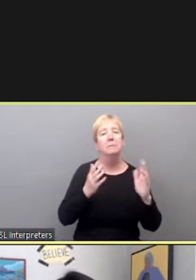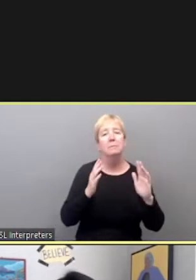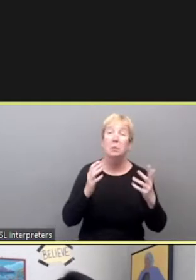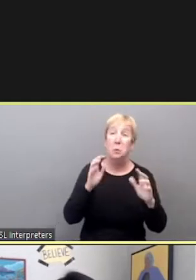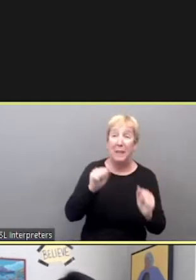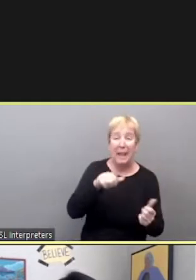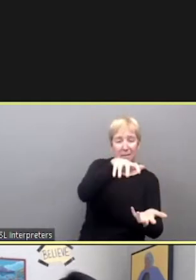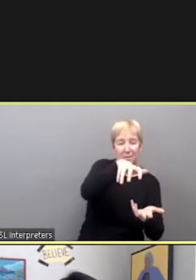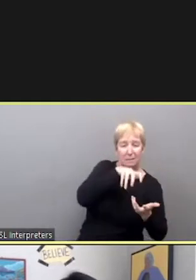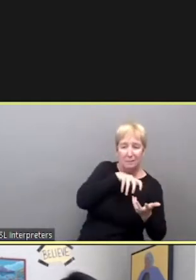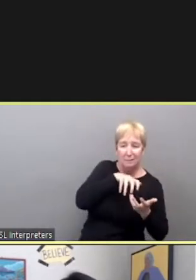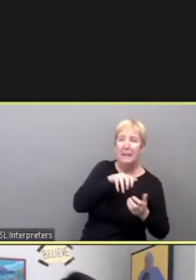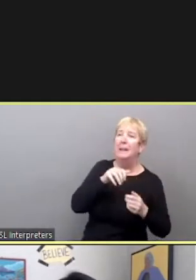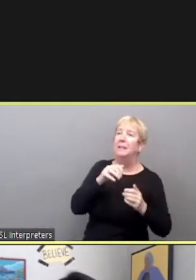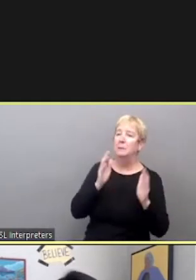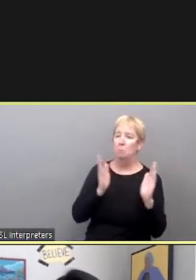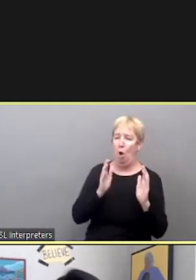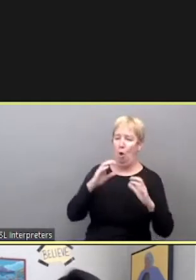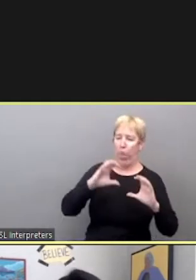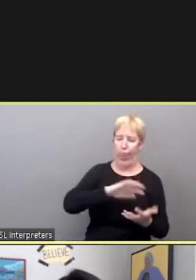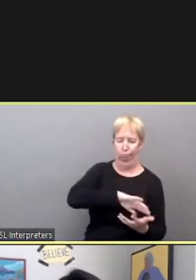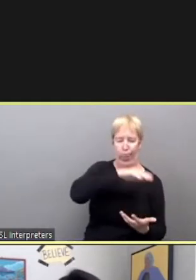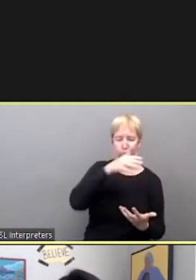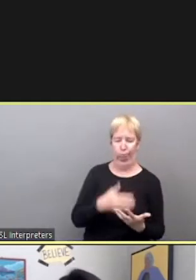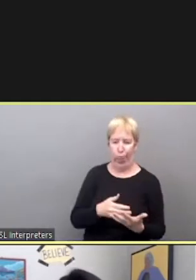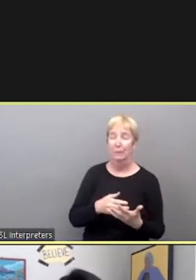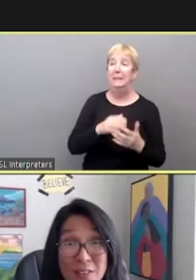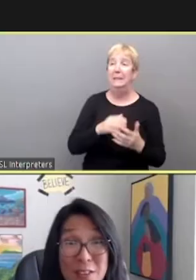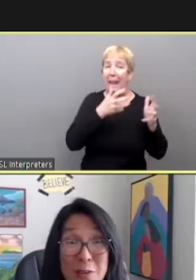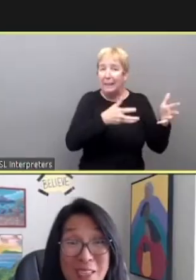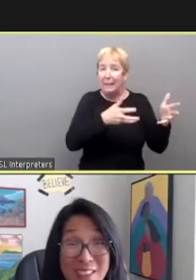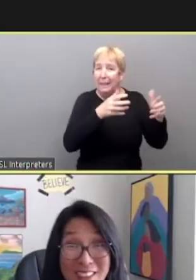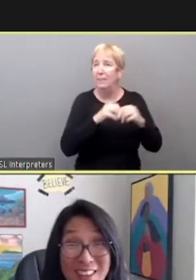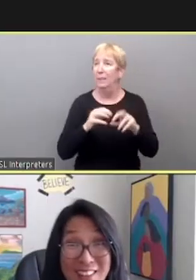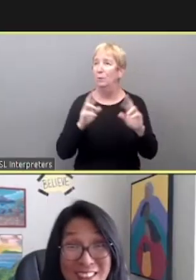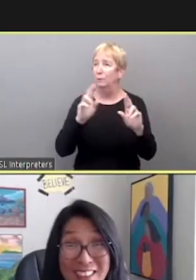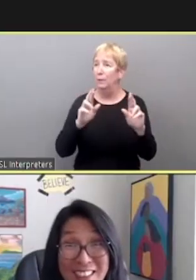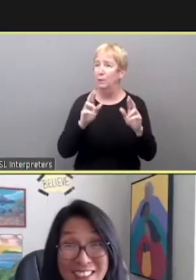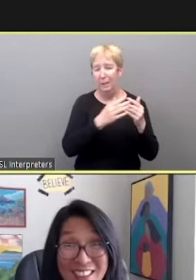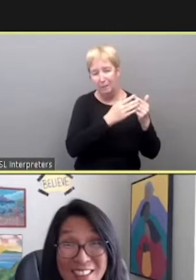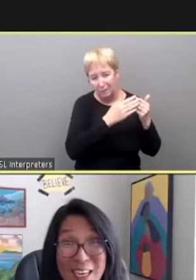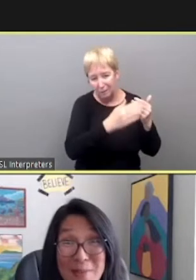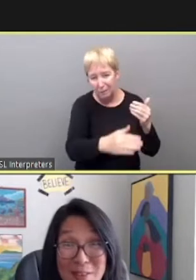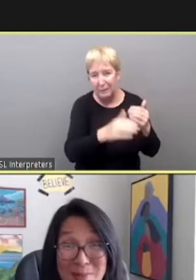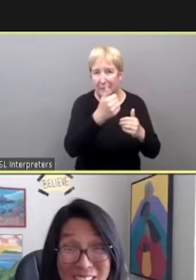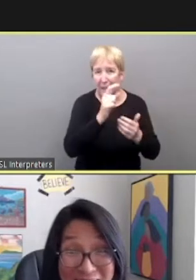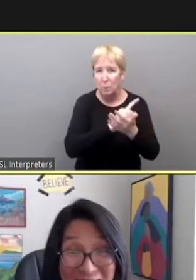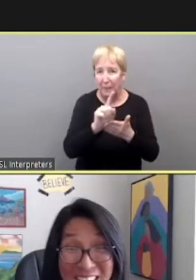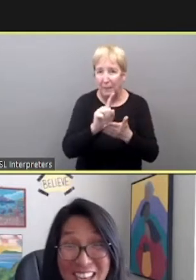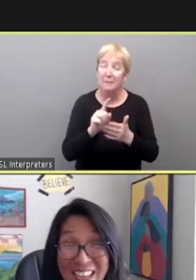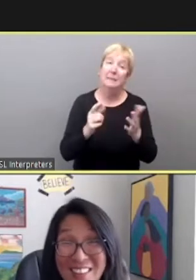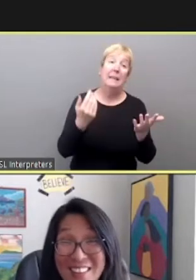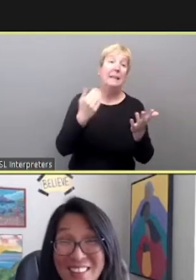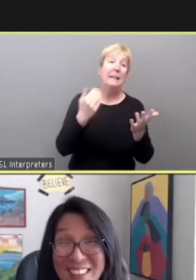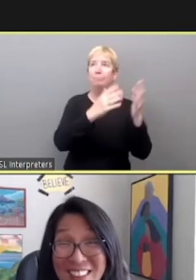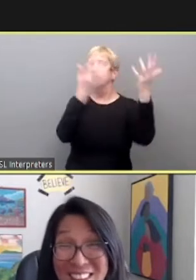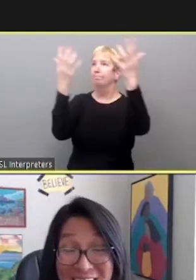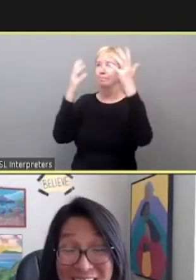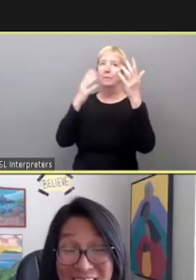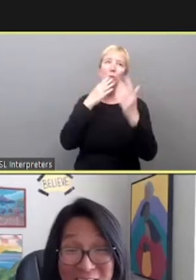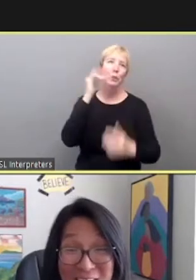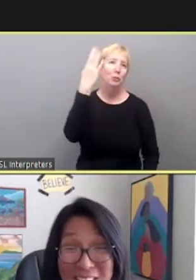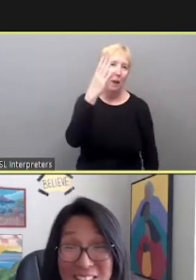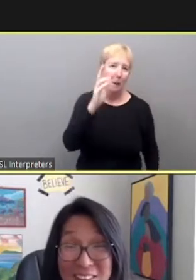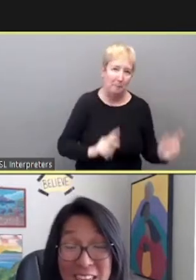weeks in a refrigerator. And we just thank all of you for all you're doing for New Mexico. And good job, everybody. And I'm now going to